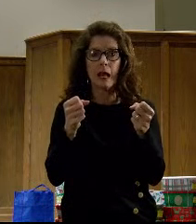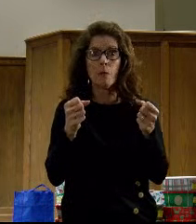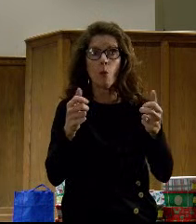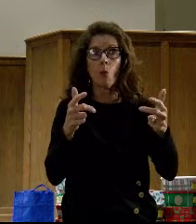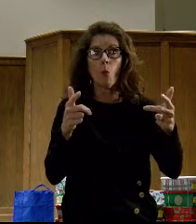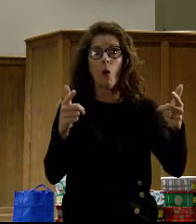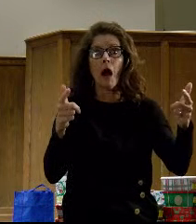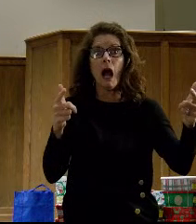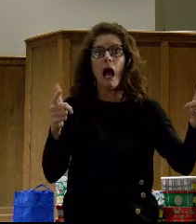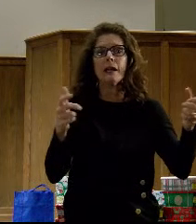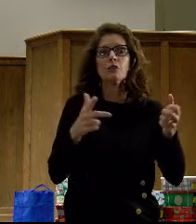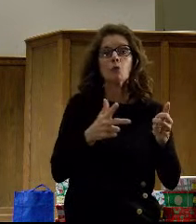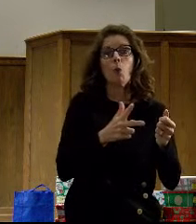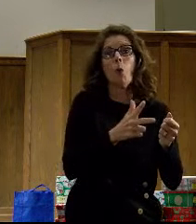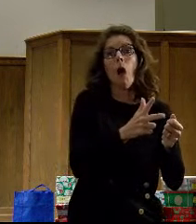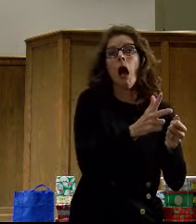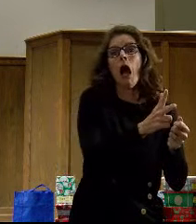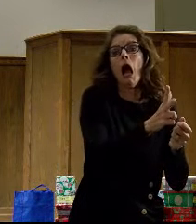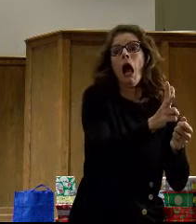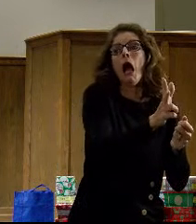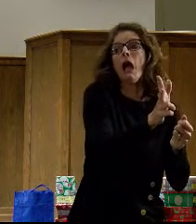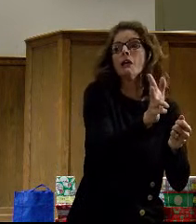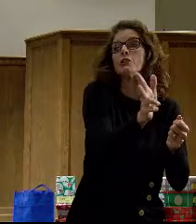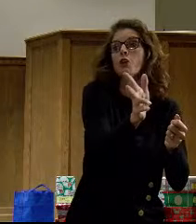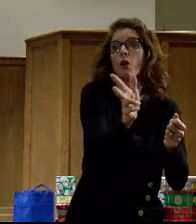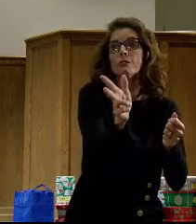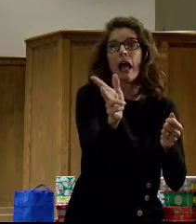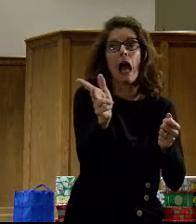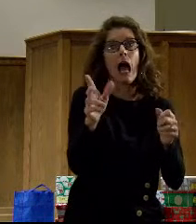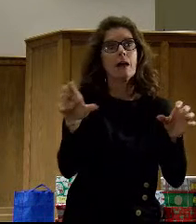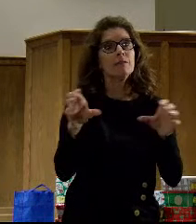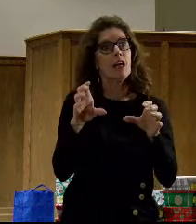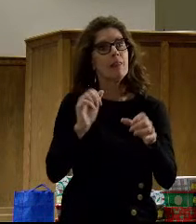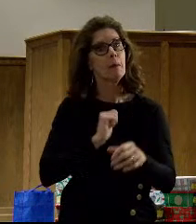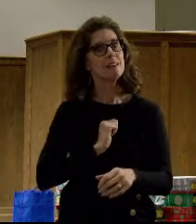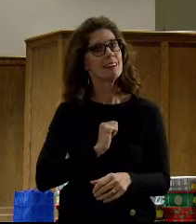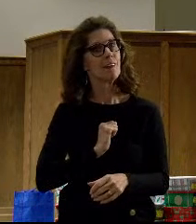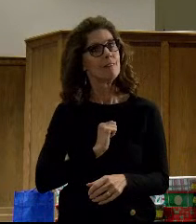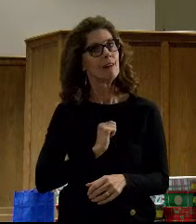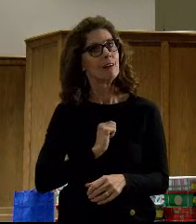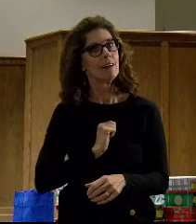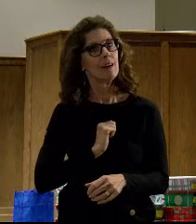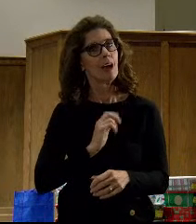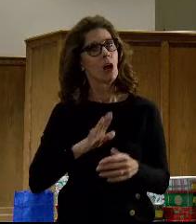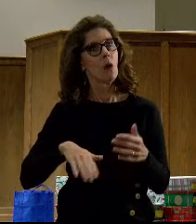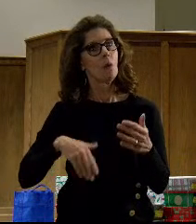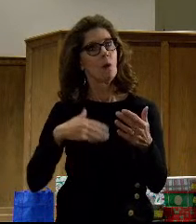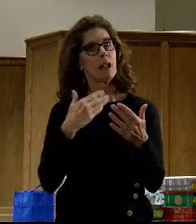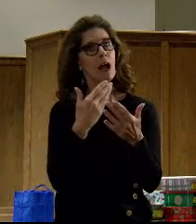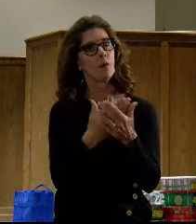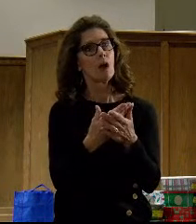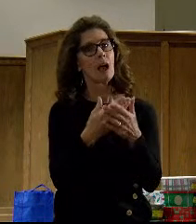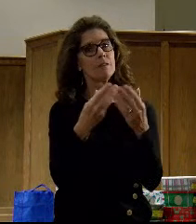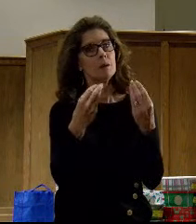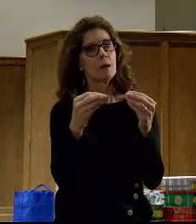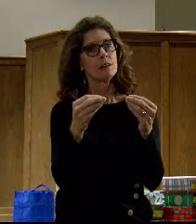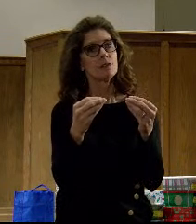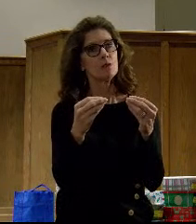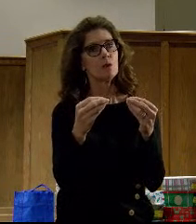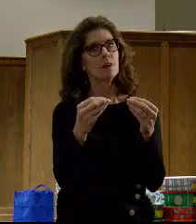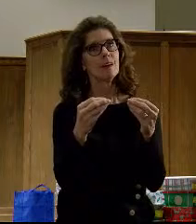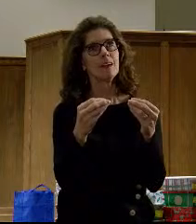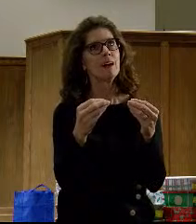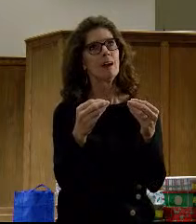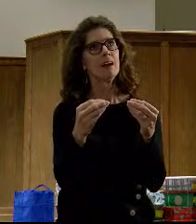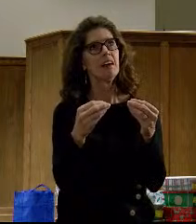turns. And so by the time I got to Target, I didn't feel mad anymore. Now